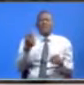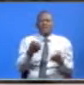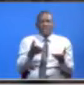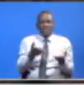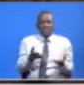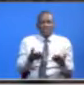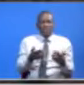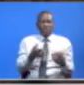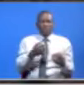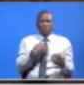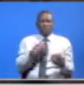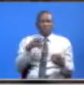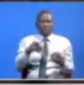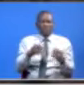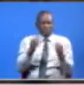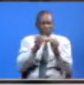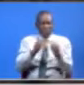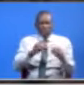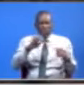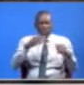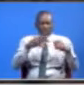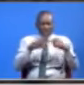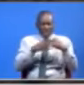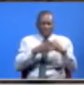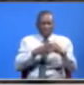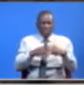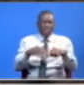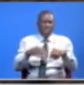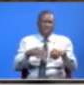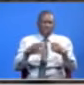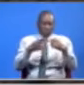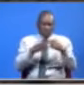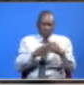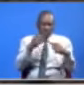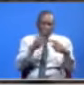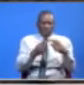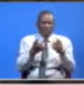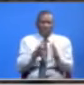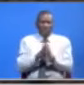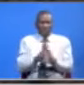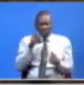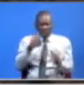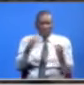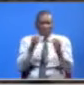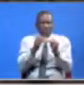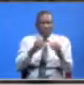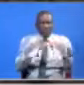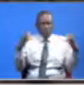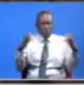to host this event for the ninth time. And this event, the theme of